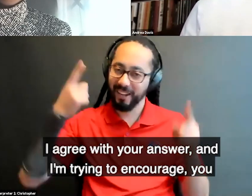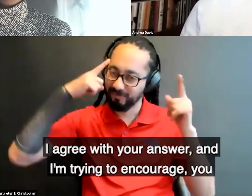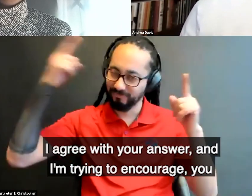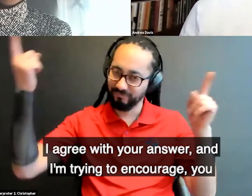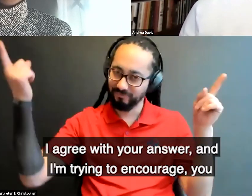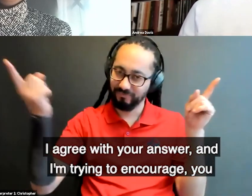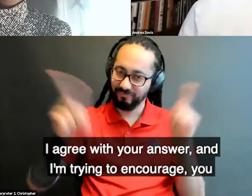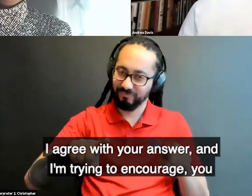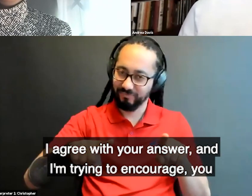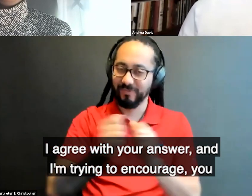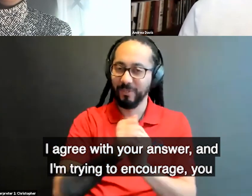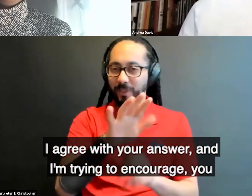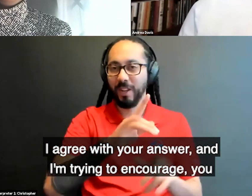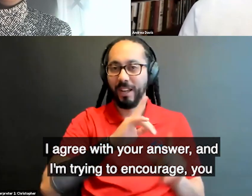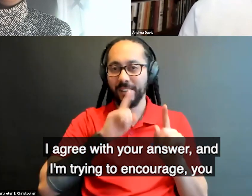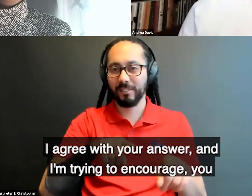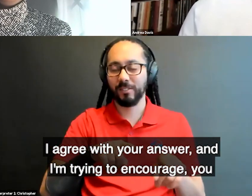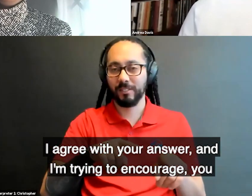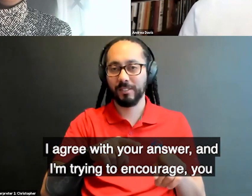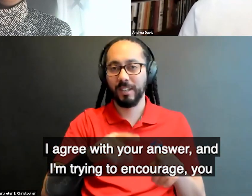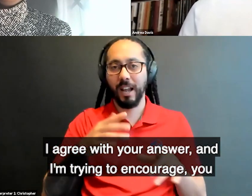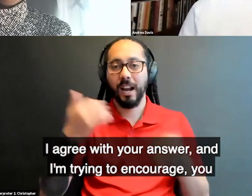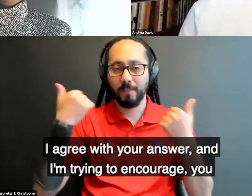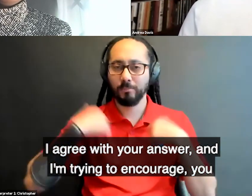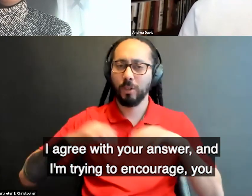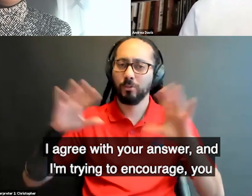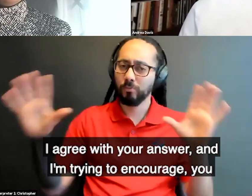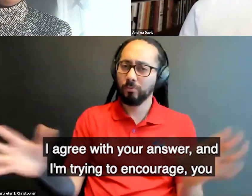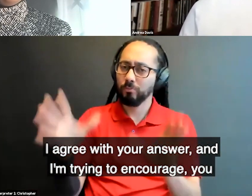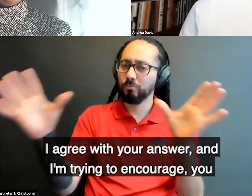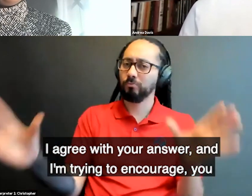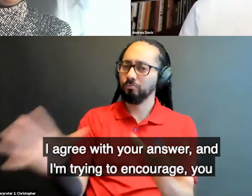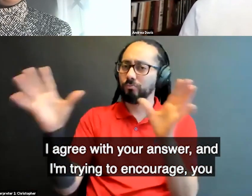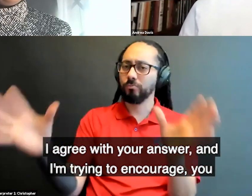agree with your answer, and I'm trying to encourage,